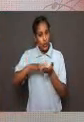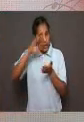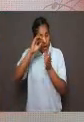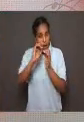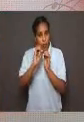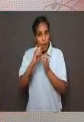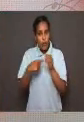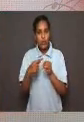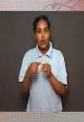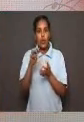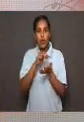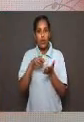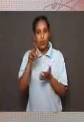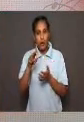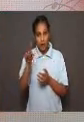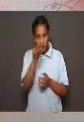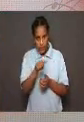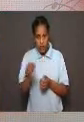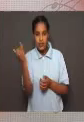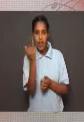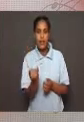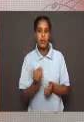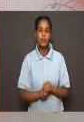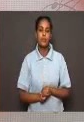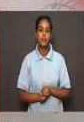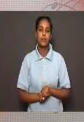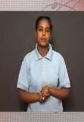about molecular orbital diagrams.